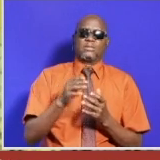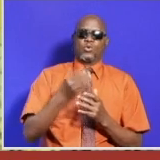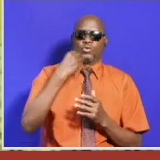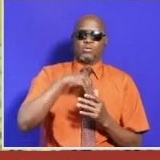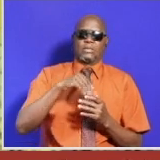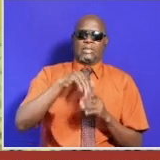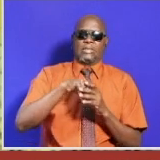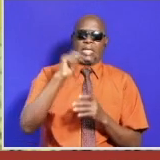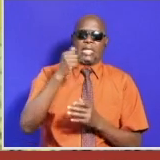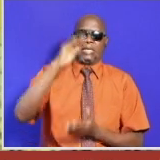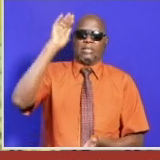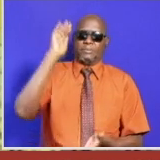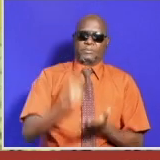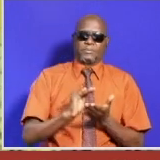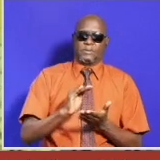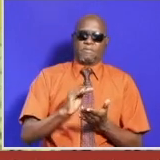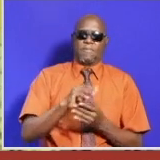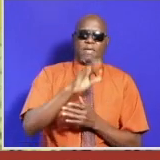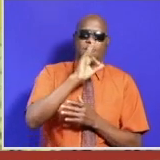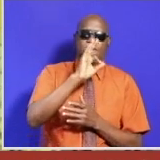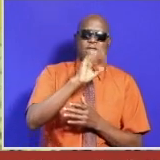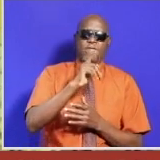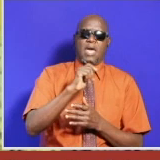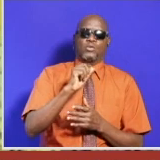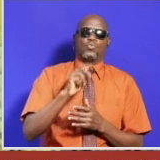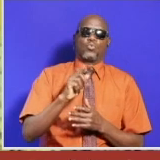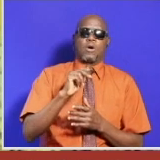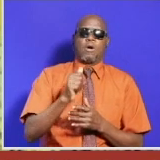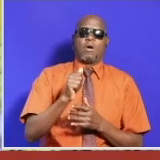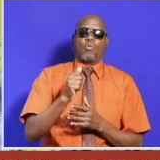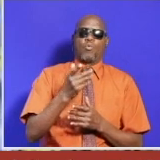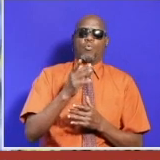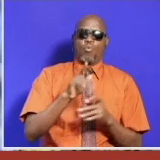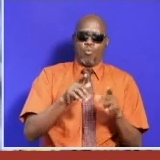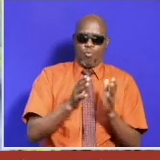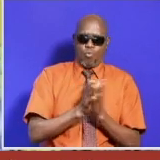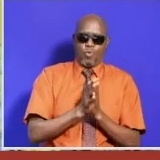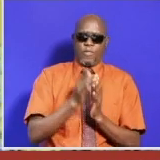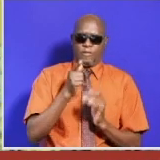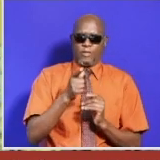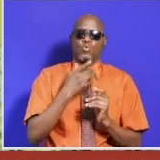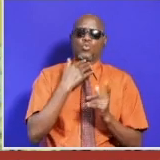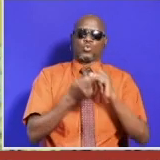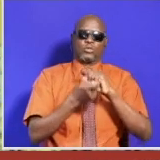drop overall. Fiatuka na Weetabix campaign targets to change this trajectory,